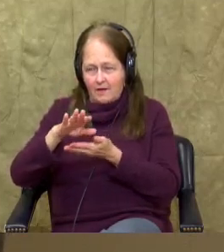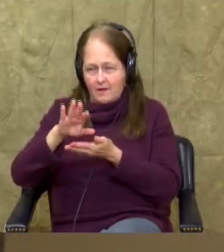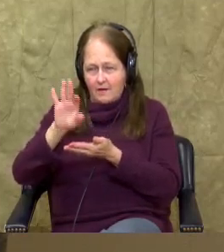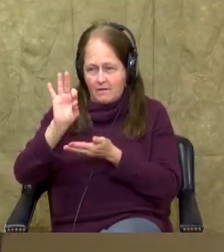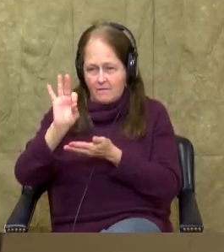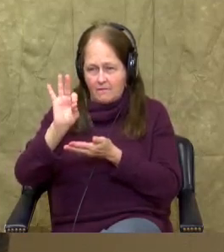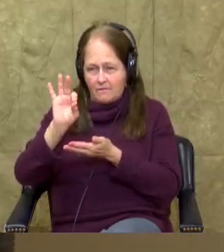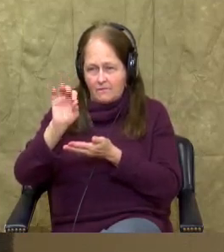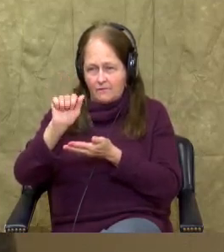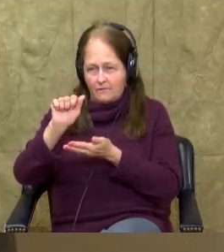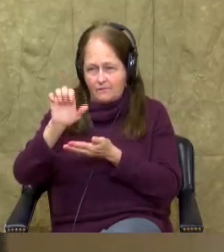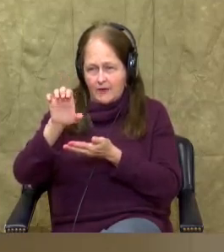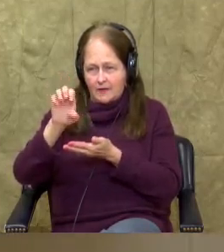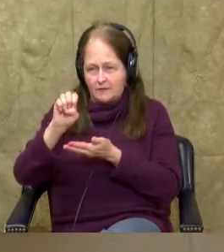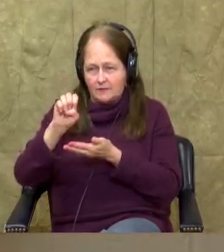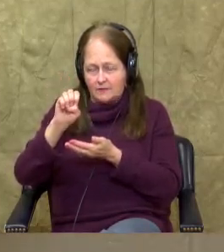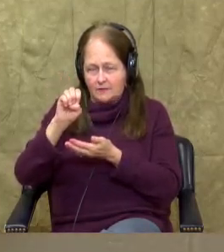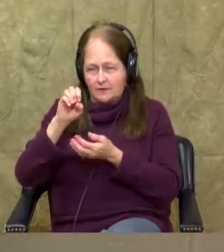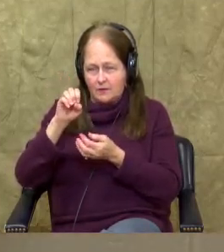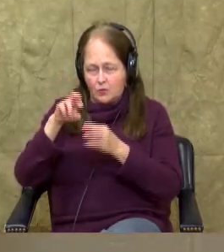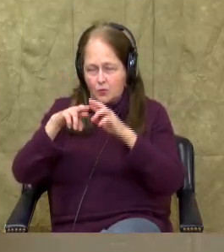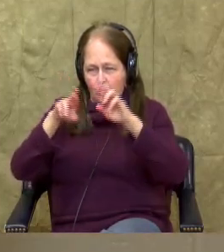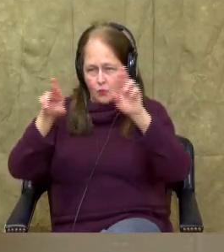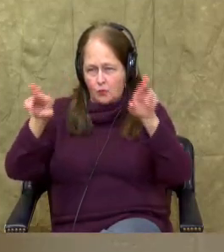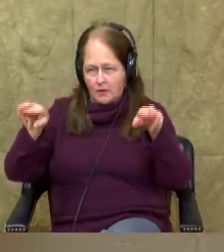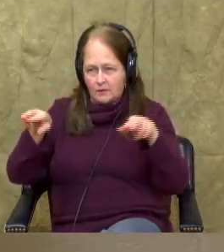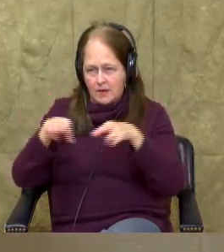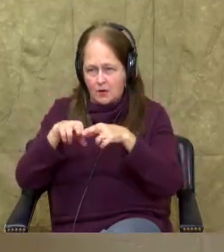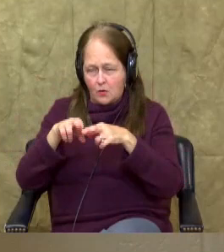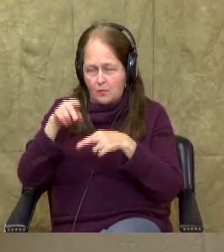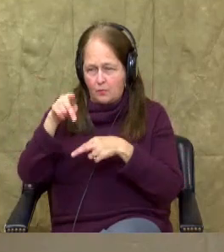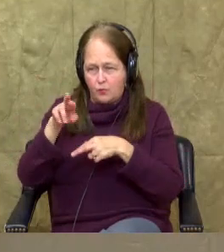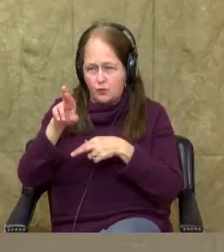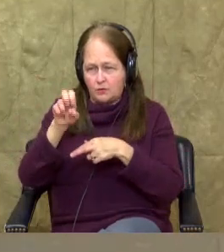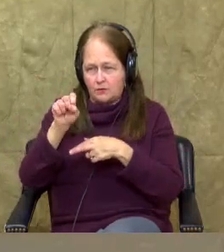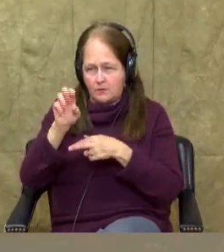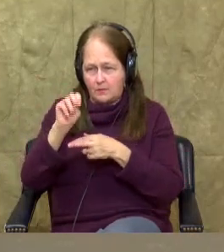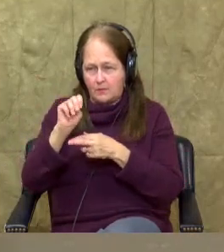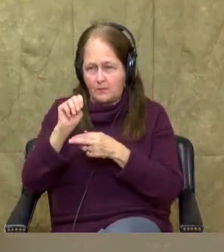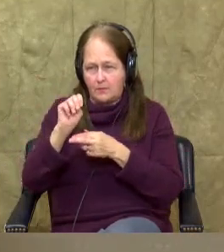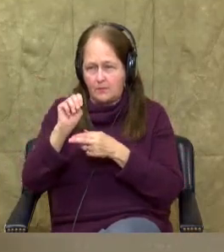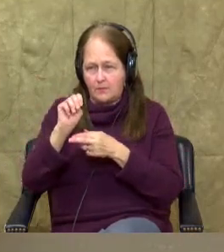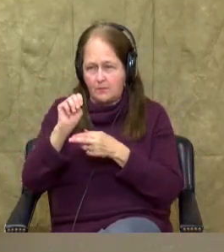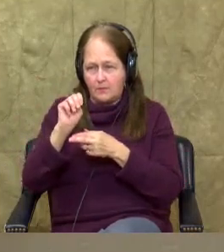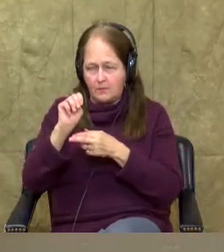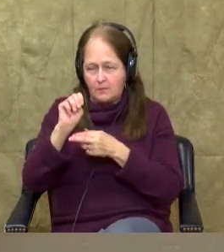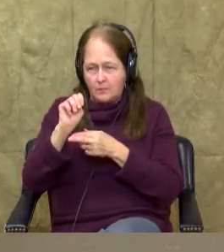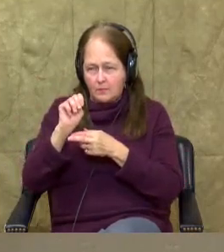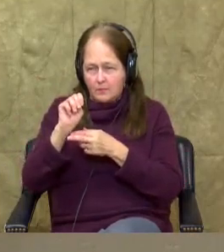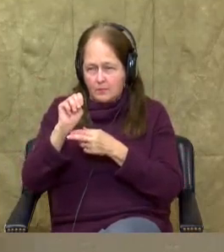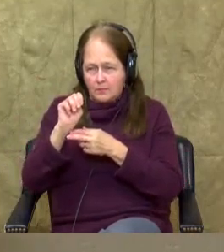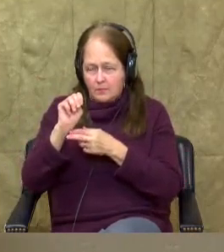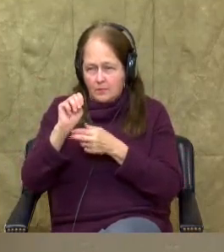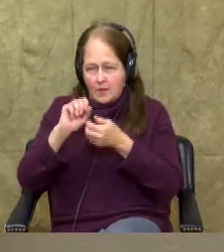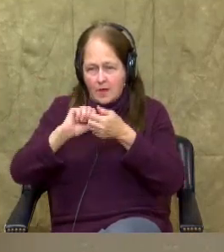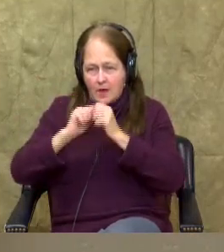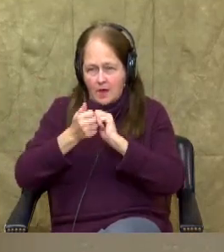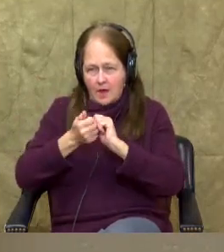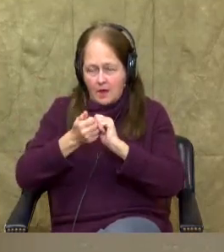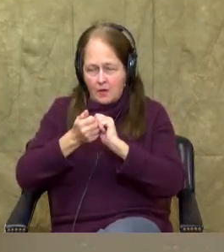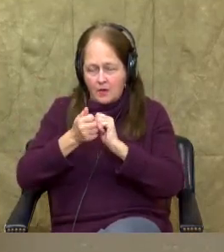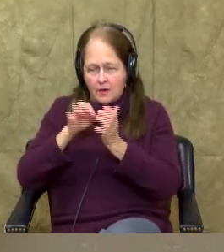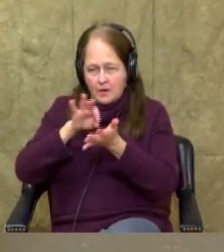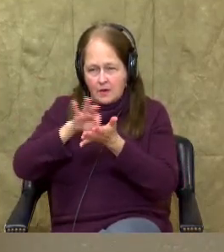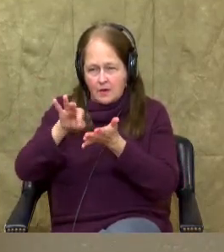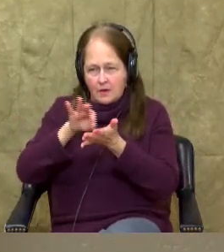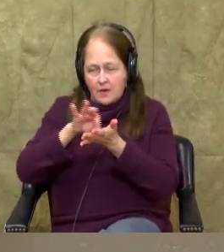6 flat faces that make up a rectangular prism. Okay. How can we